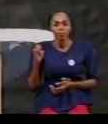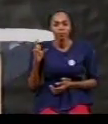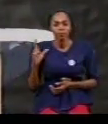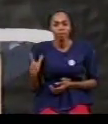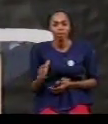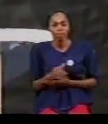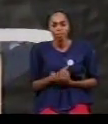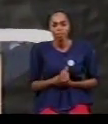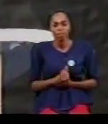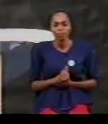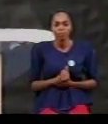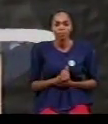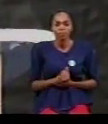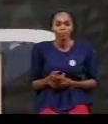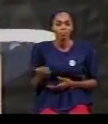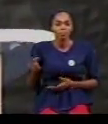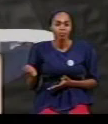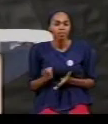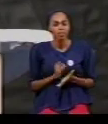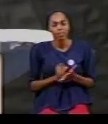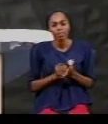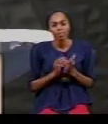Osun State. Where are you, sir?